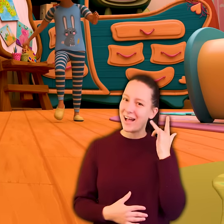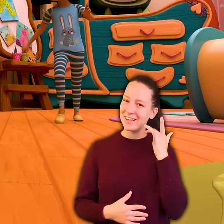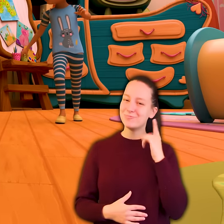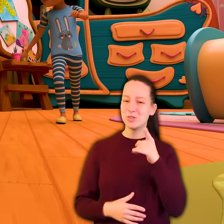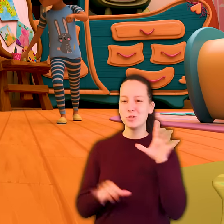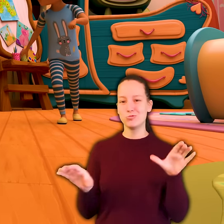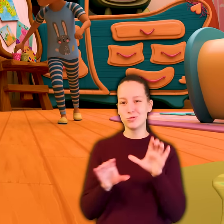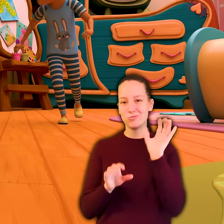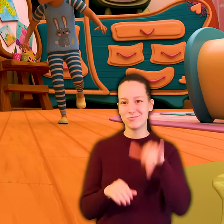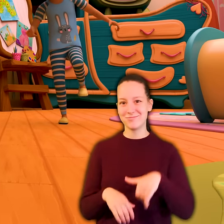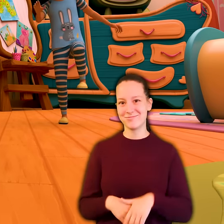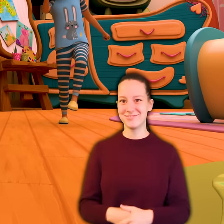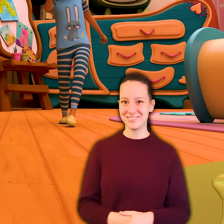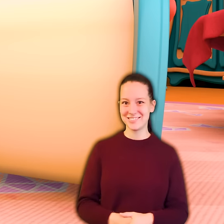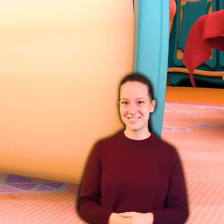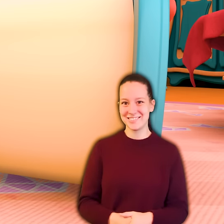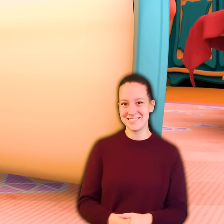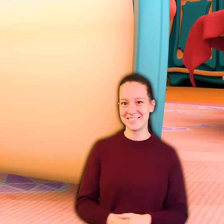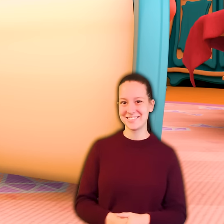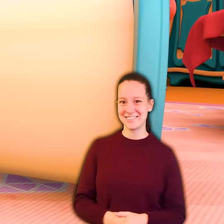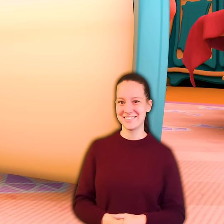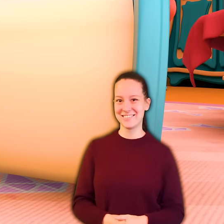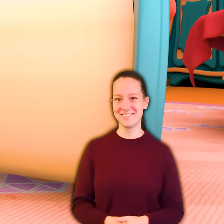that's what you do